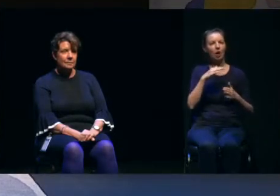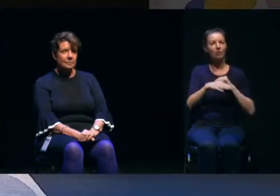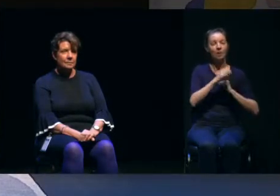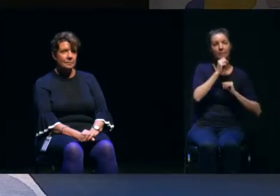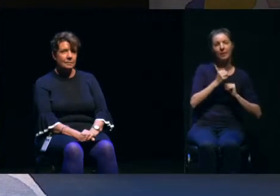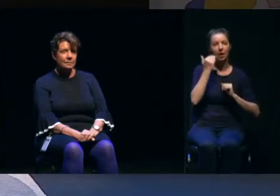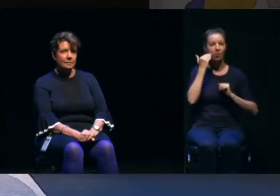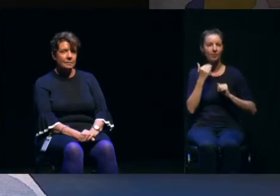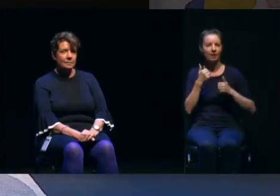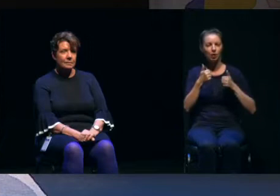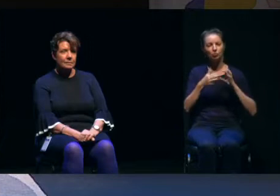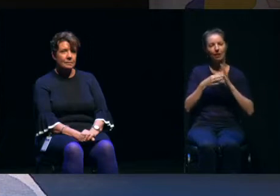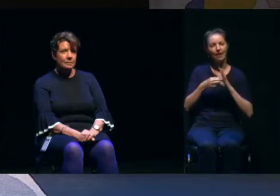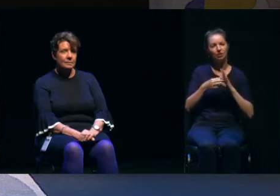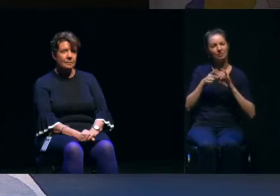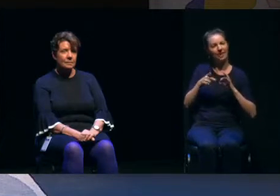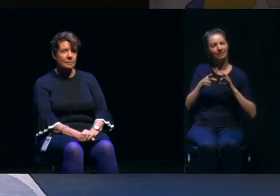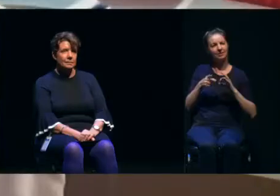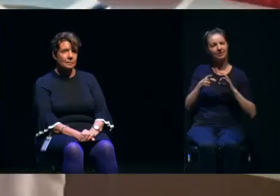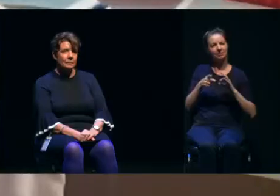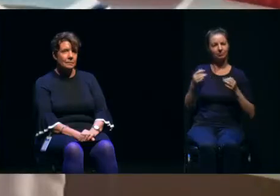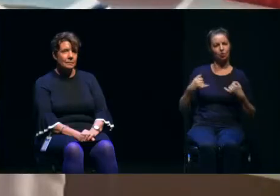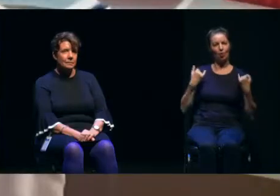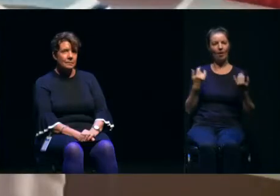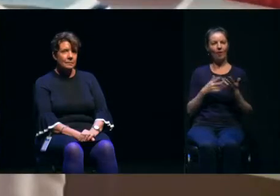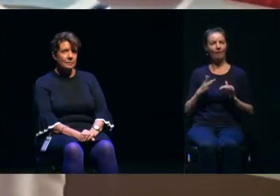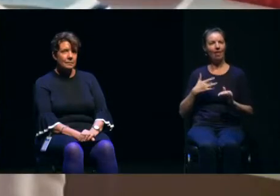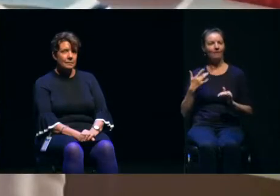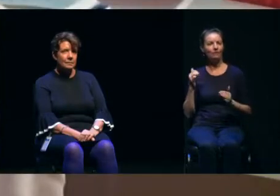relationships part of the joy of life? Well,